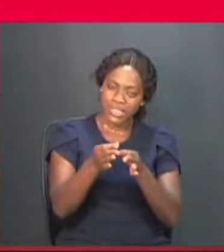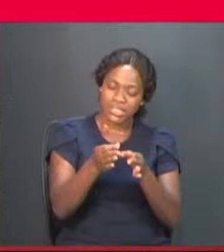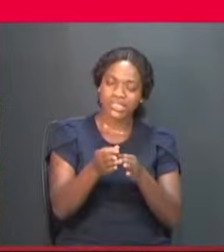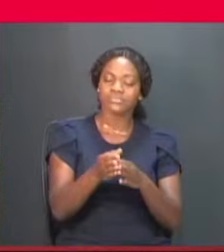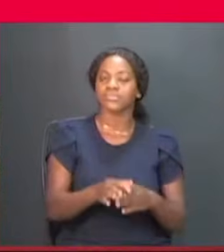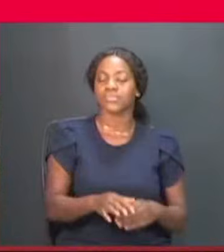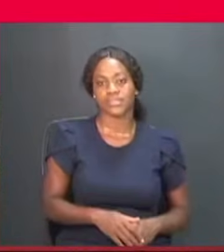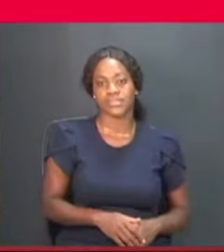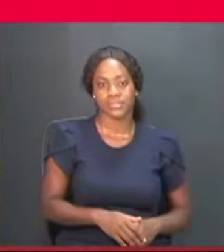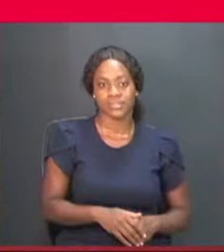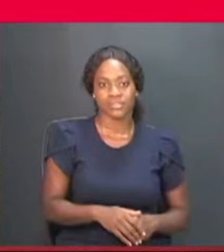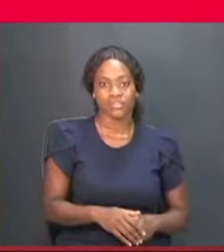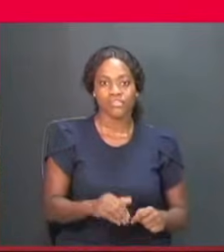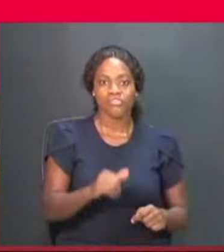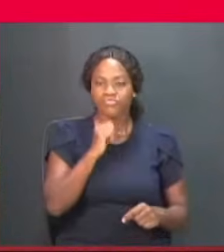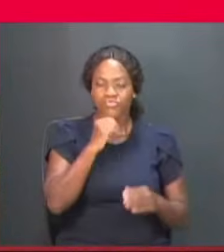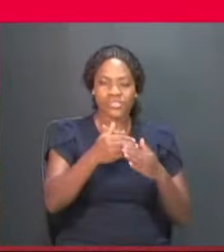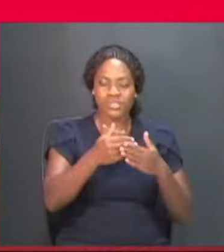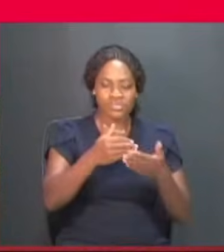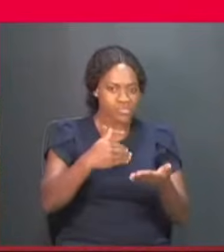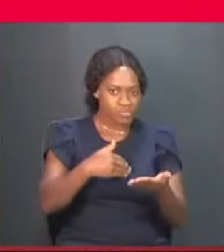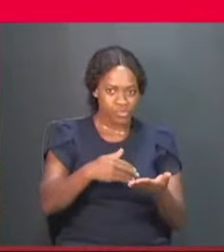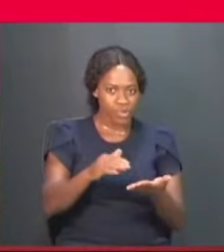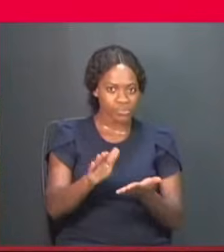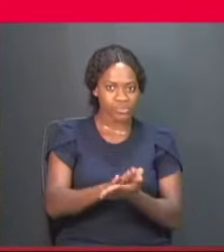explanation, but not before laying.